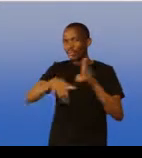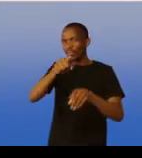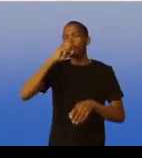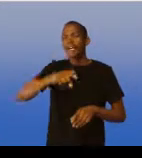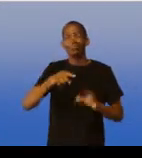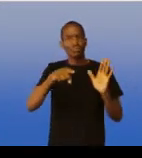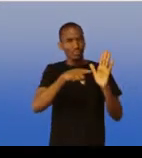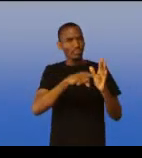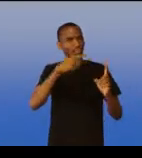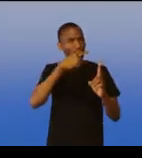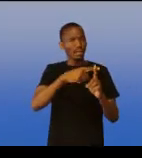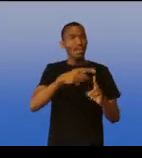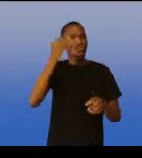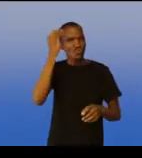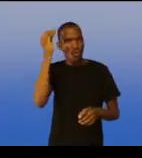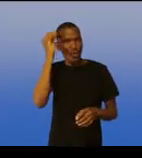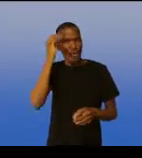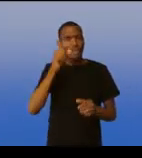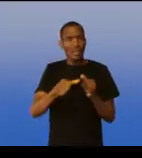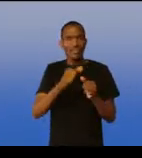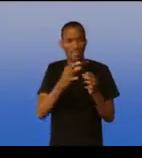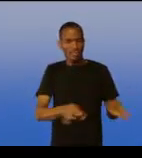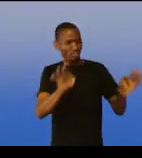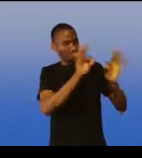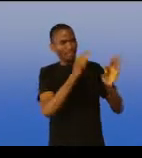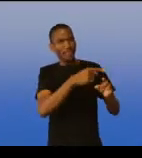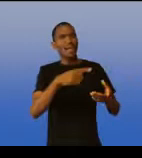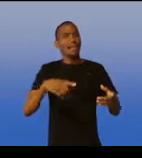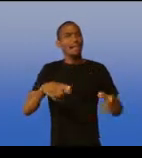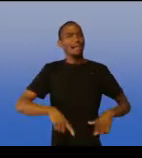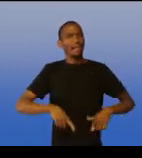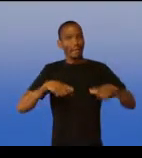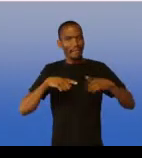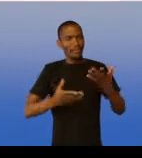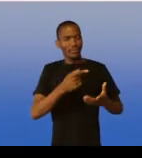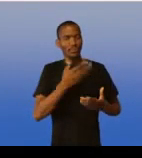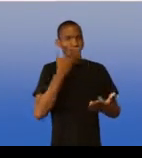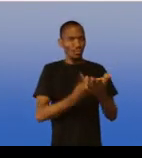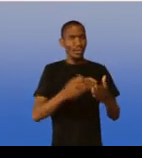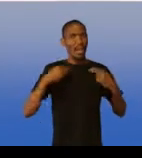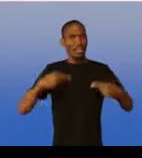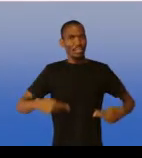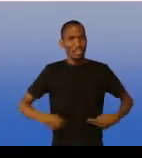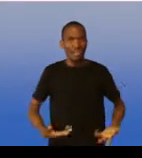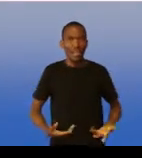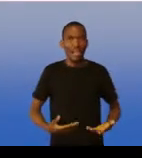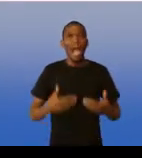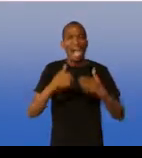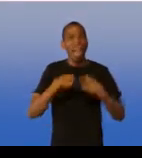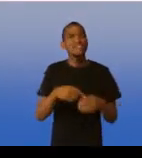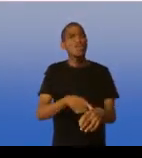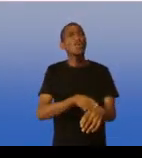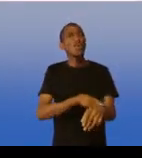they're in their prime time life or when they're in their prime health condition. We still have a long way. We want to see